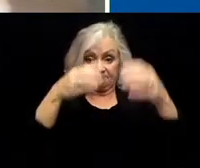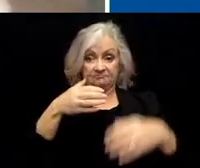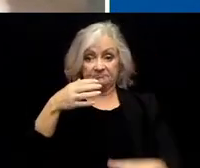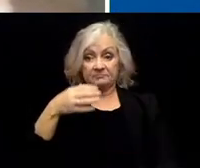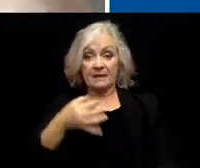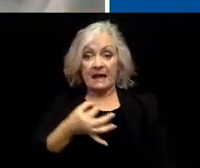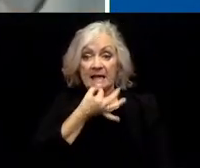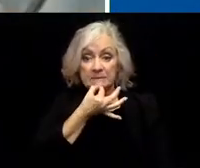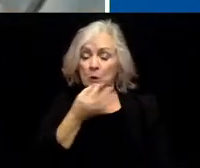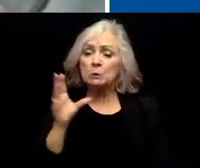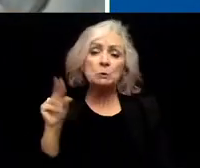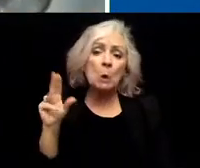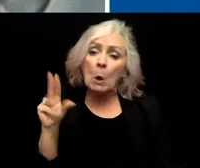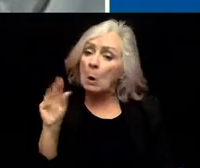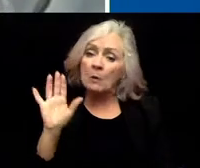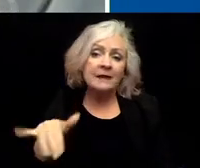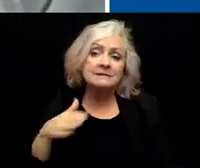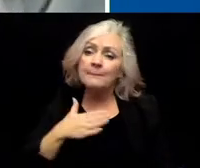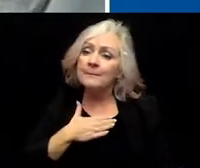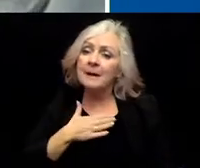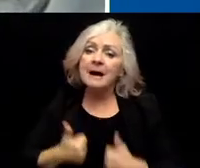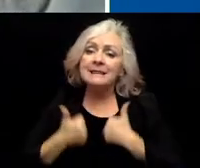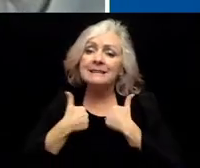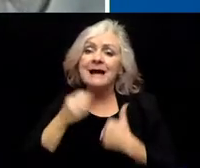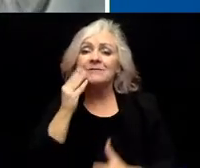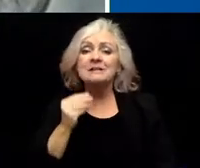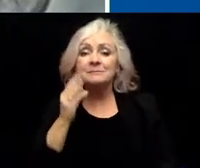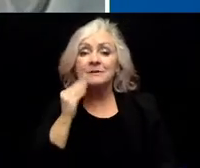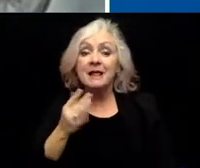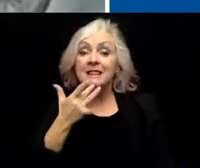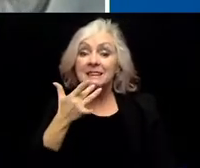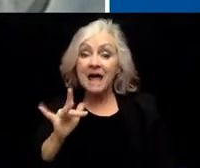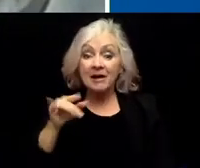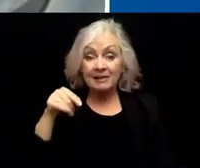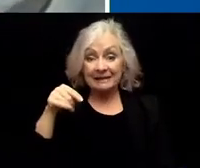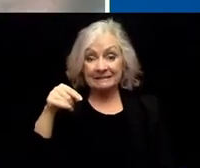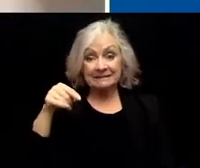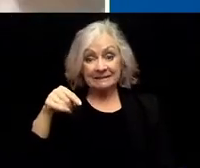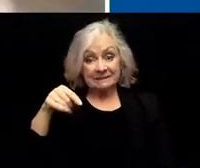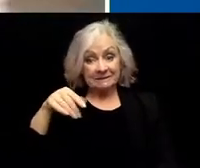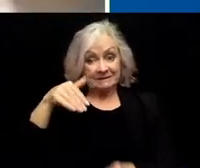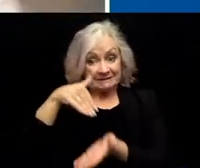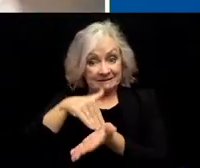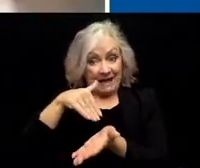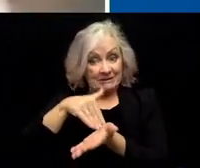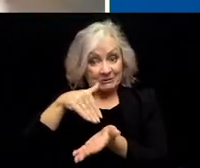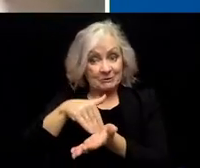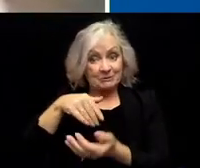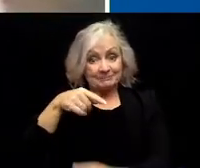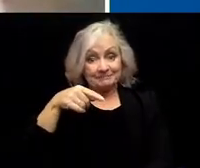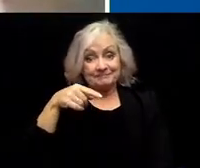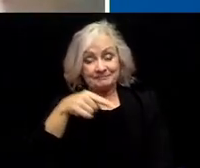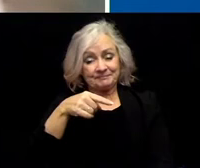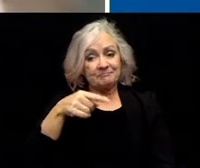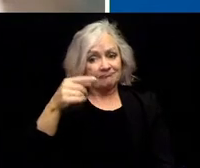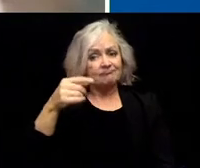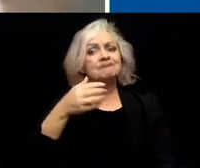dad. We're fortunate that Vikram is an expert and probably knows more about the global